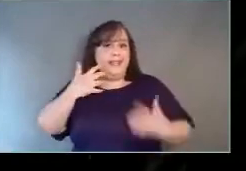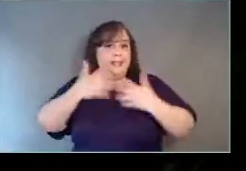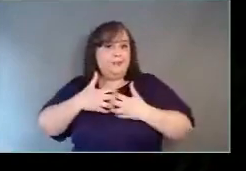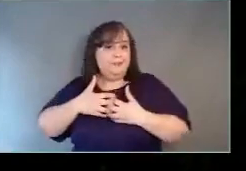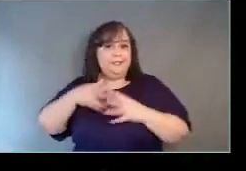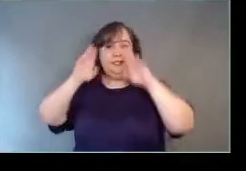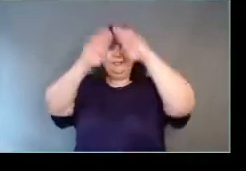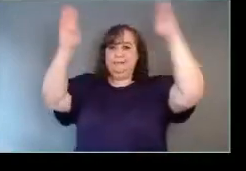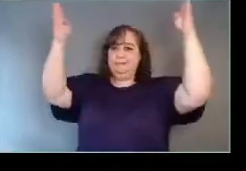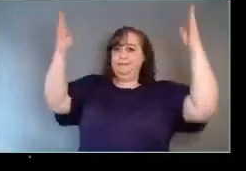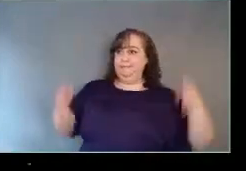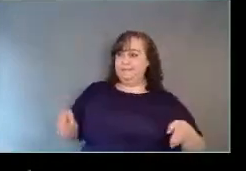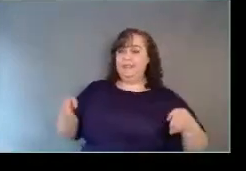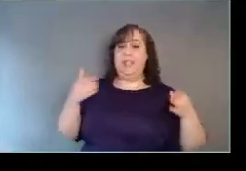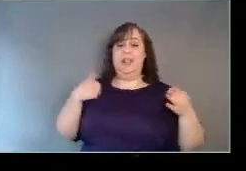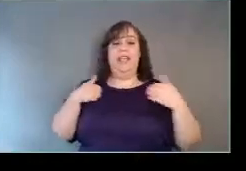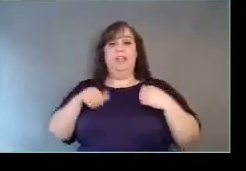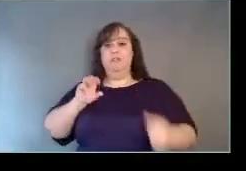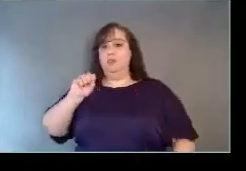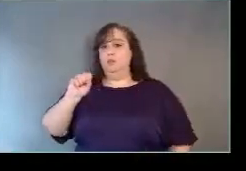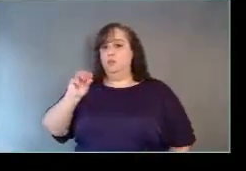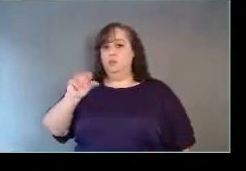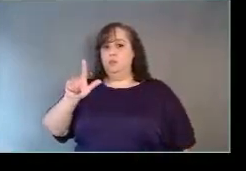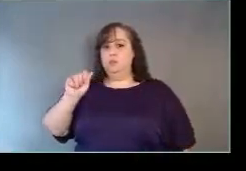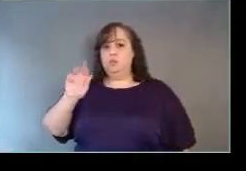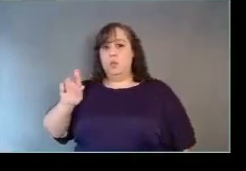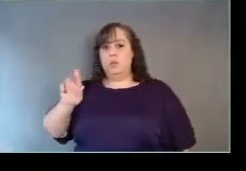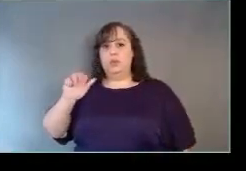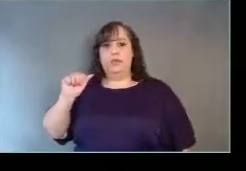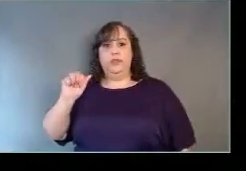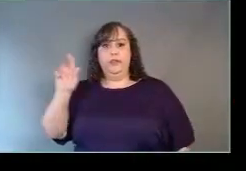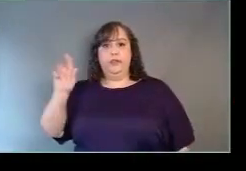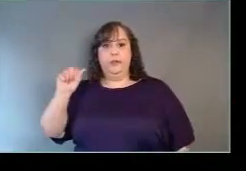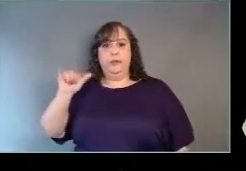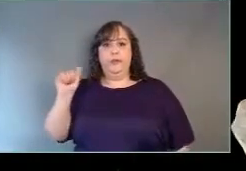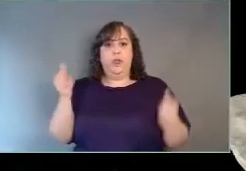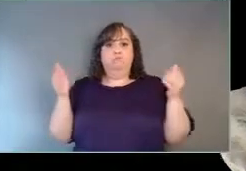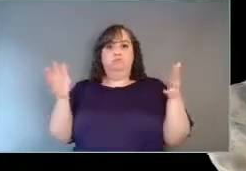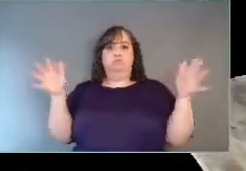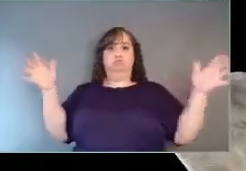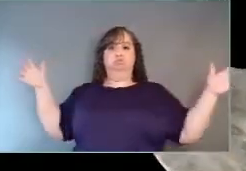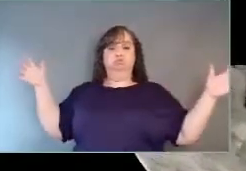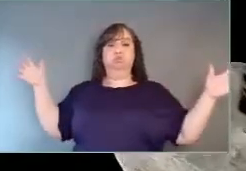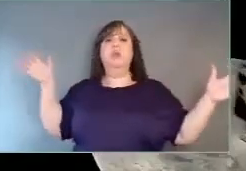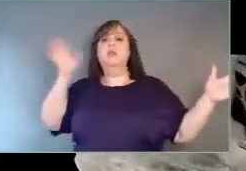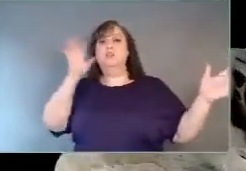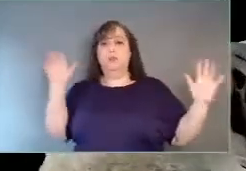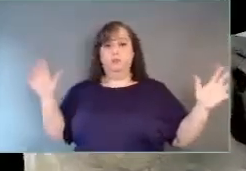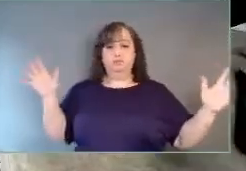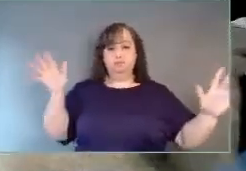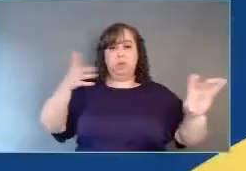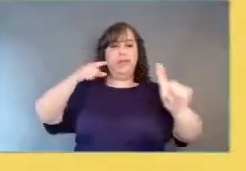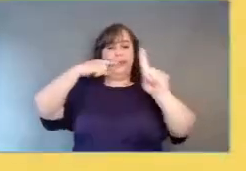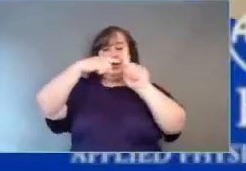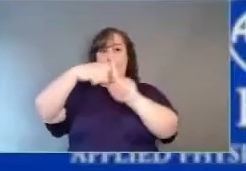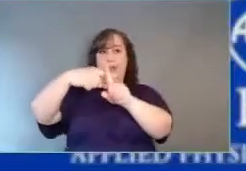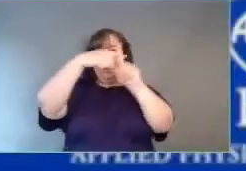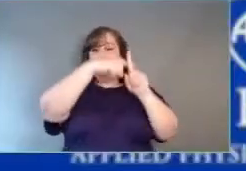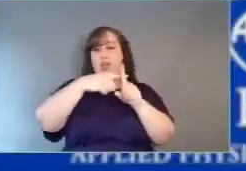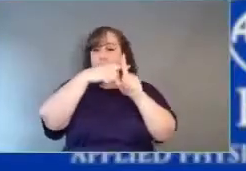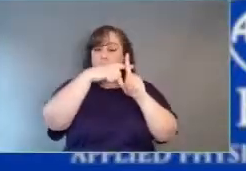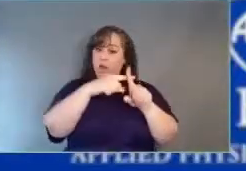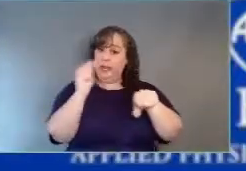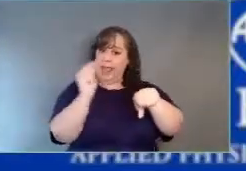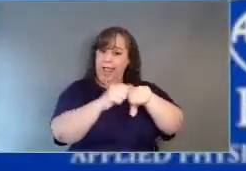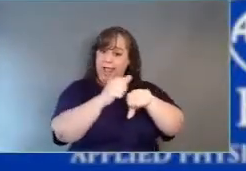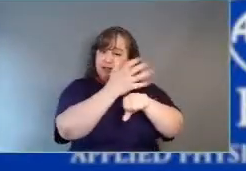about 15,000 miles per hour. And it's going to slam into this target asteroid that's about the size of the Great Pyramid. So